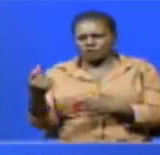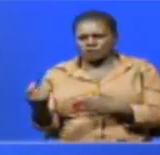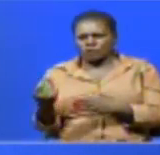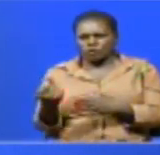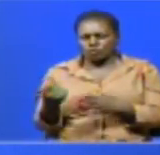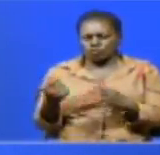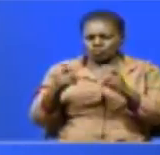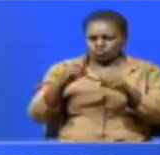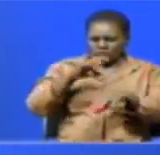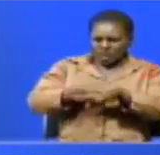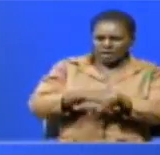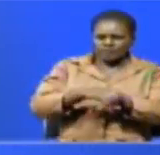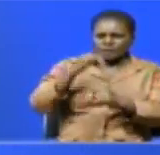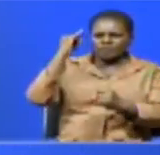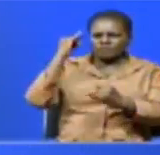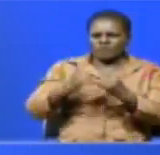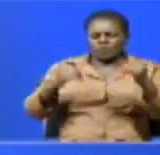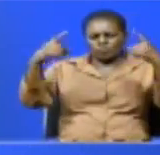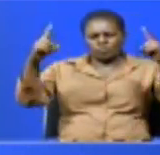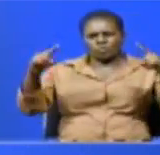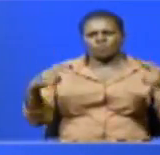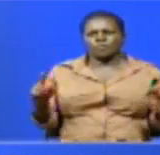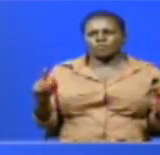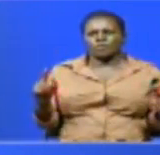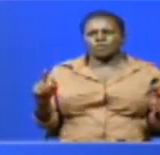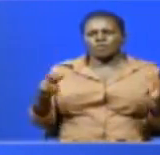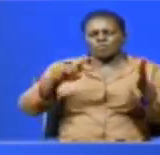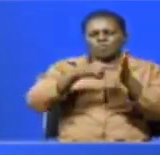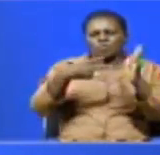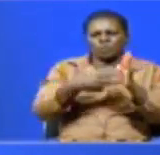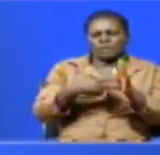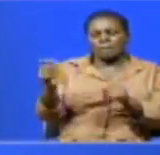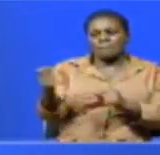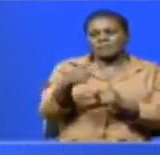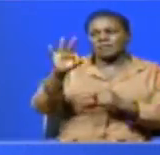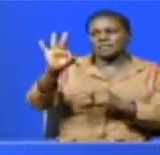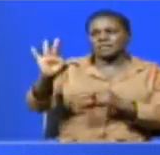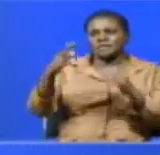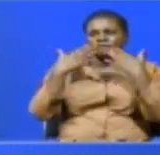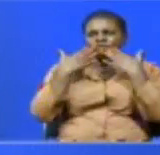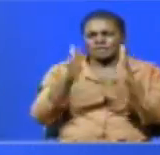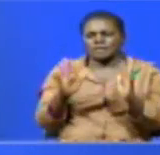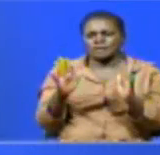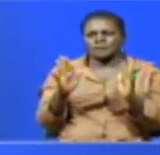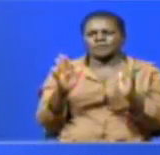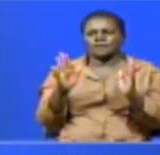starts before he finally got a breakthrough. The project took him 3 months to complete.